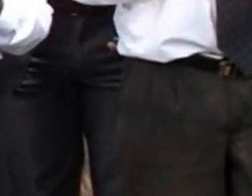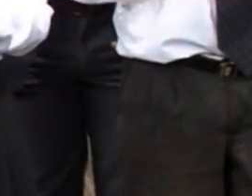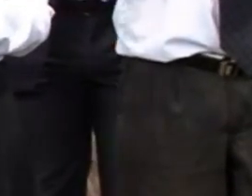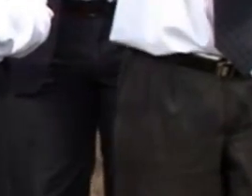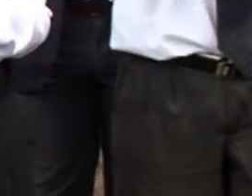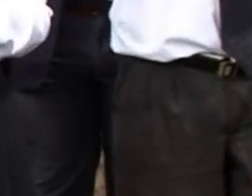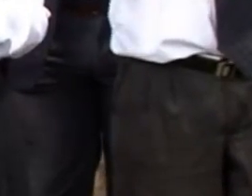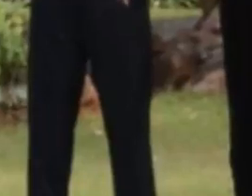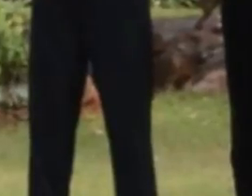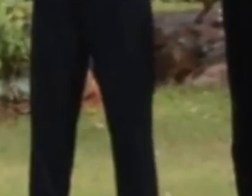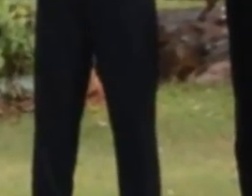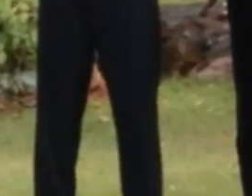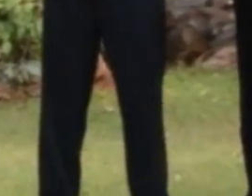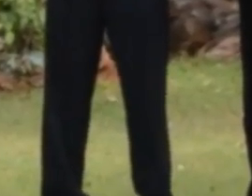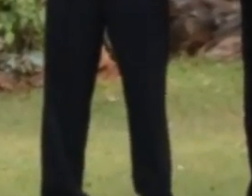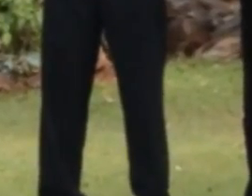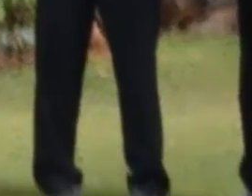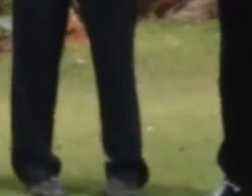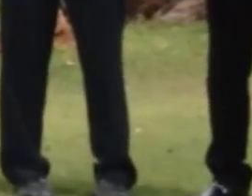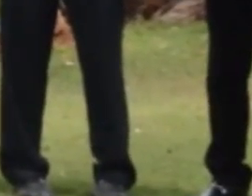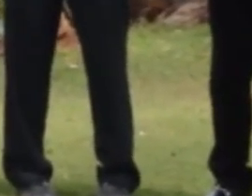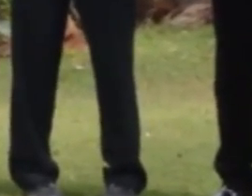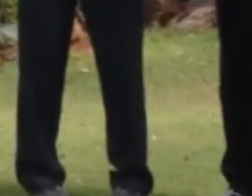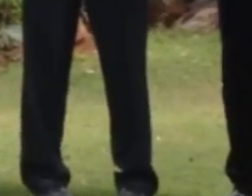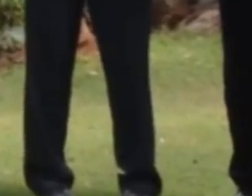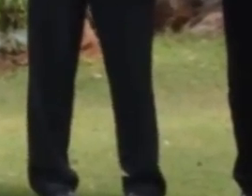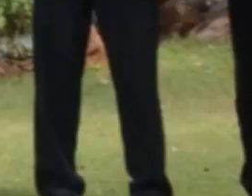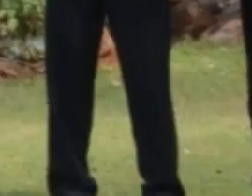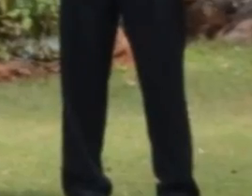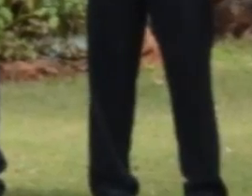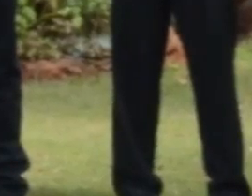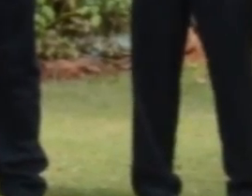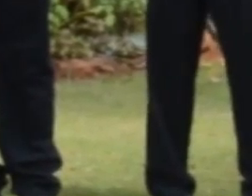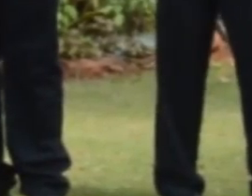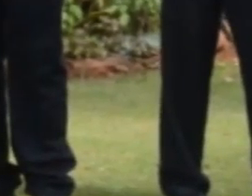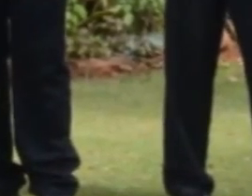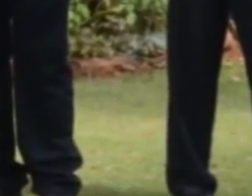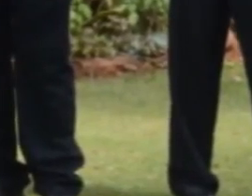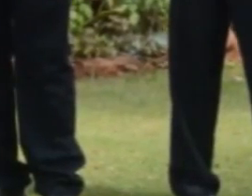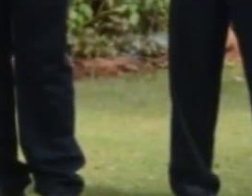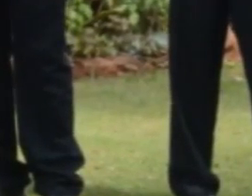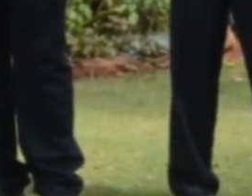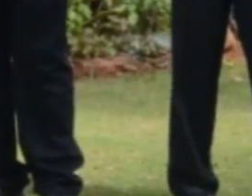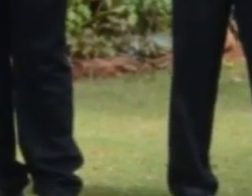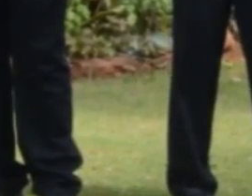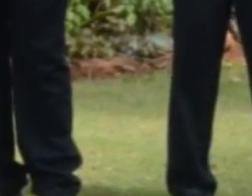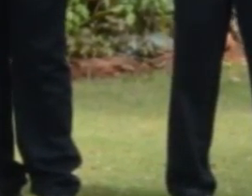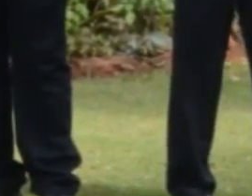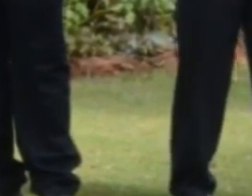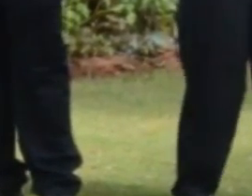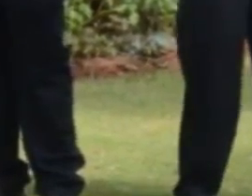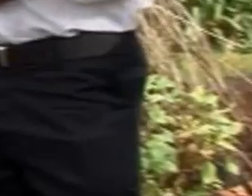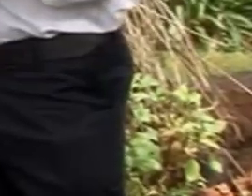me all the way. He is the truest friend to me. For